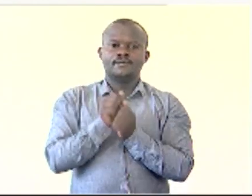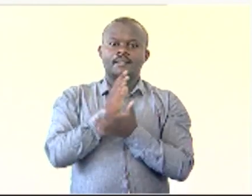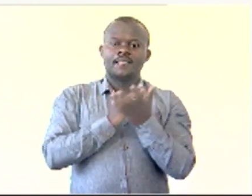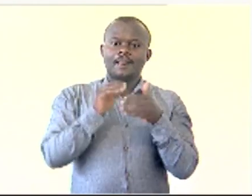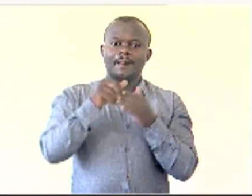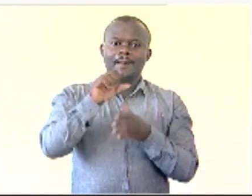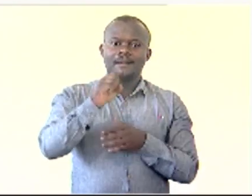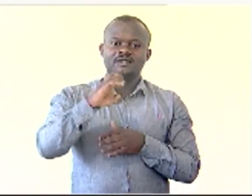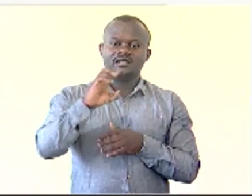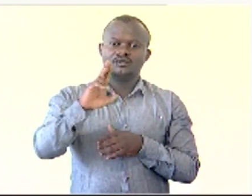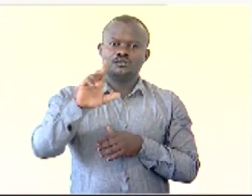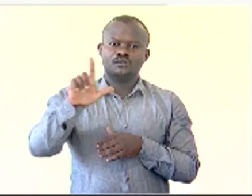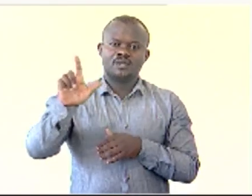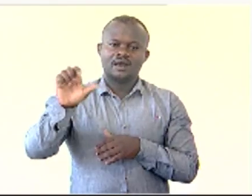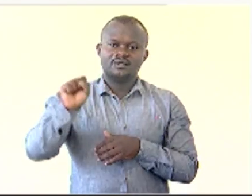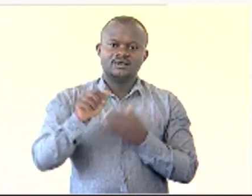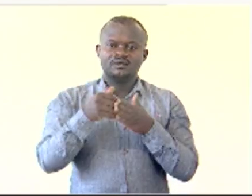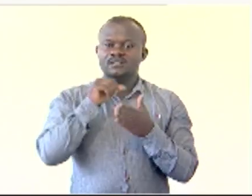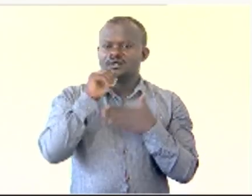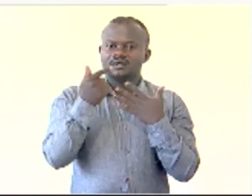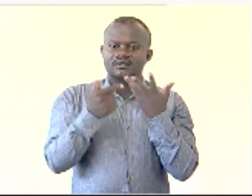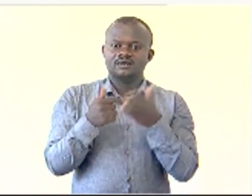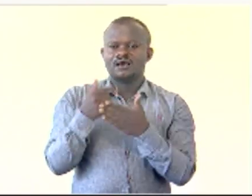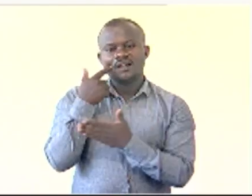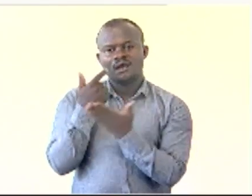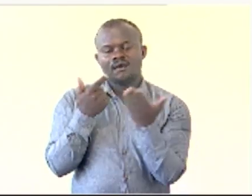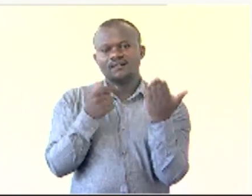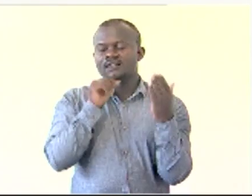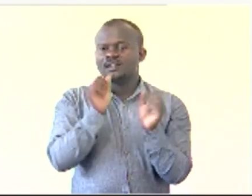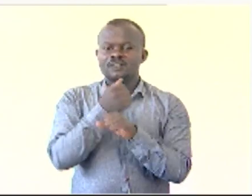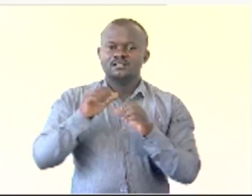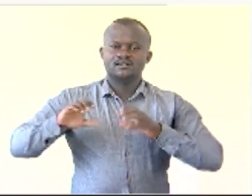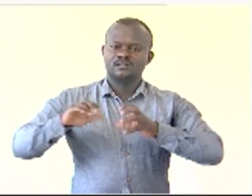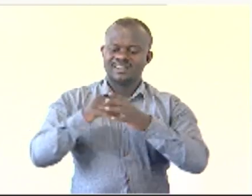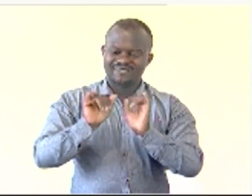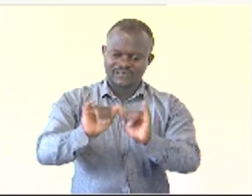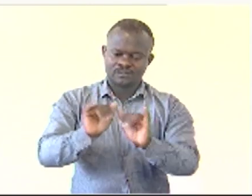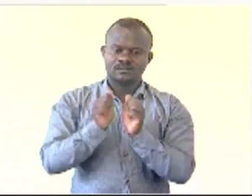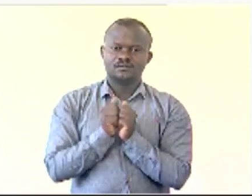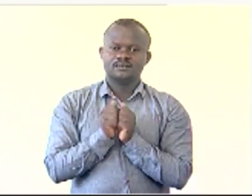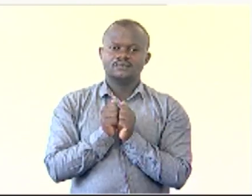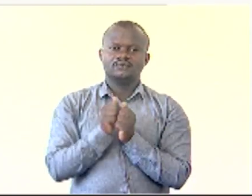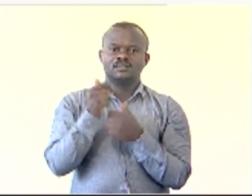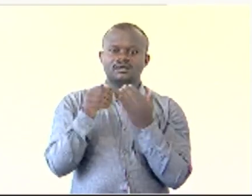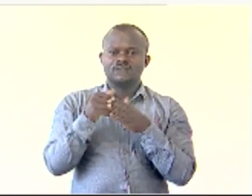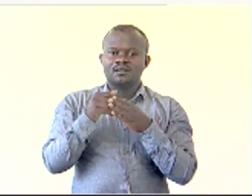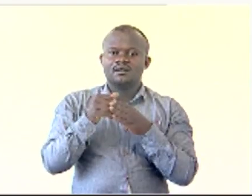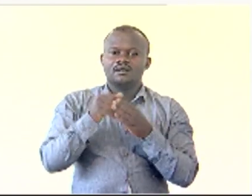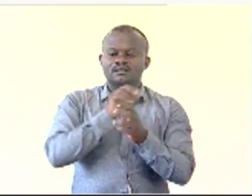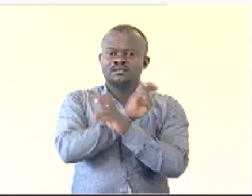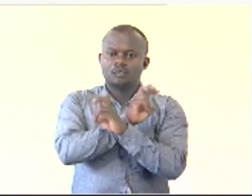Sutures. You see, they cannot move, they are fixed. These are the bones of the